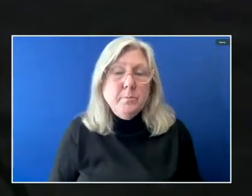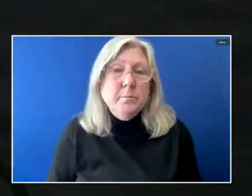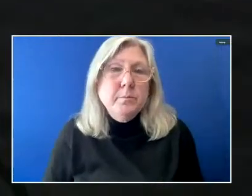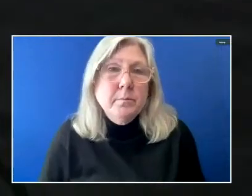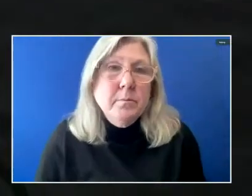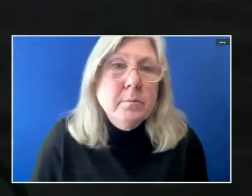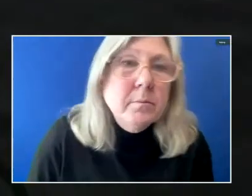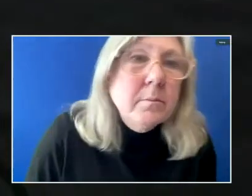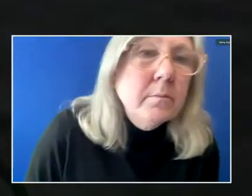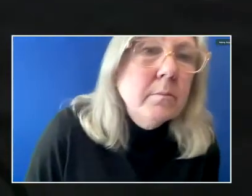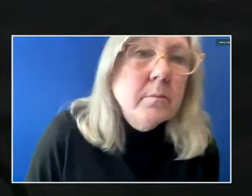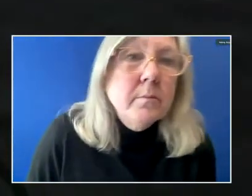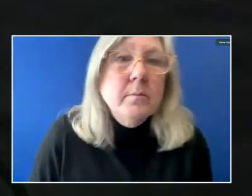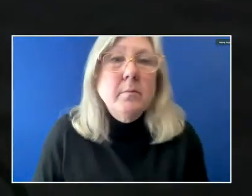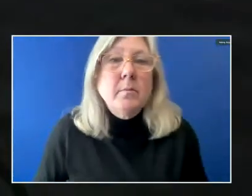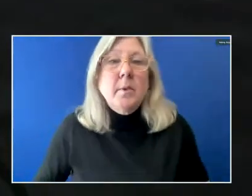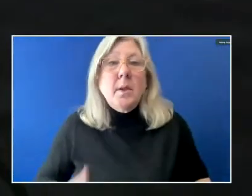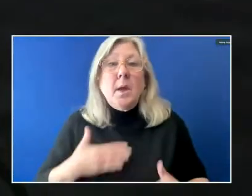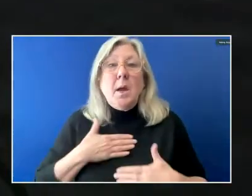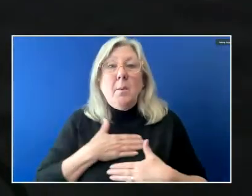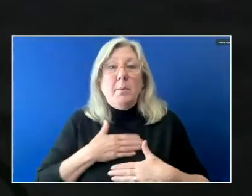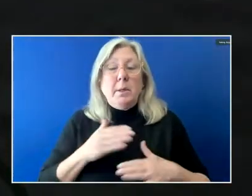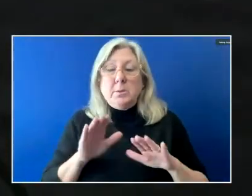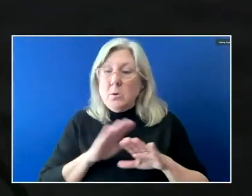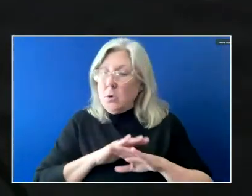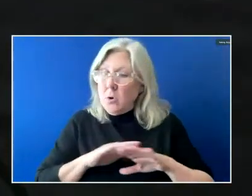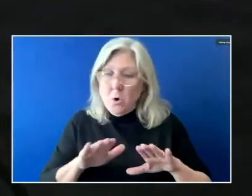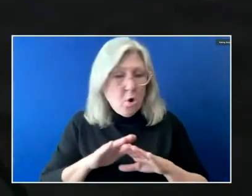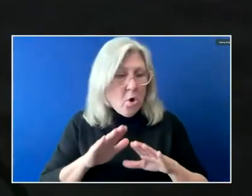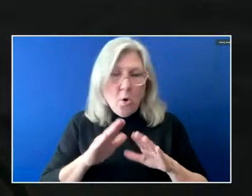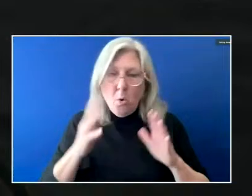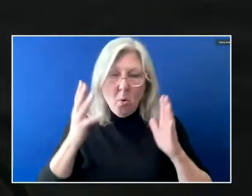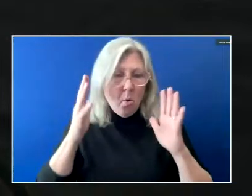you please no applauding